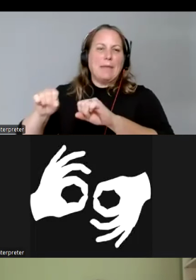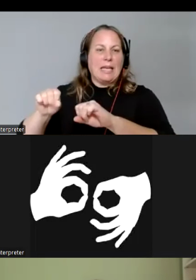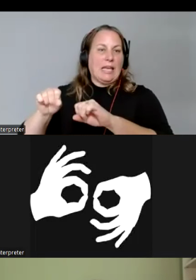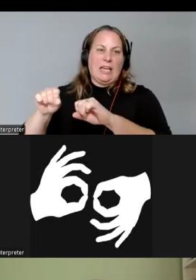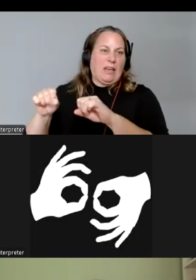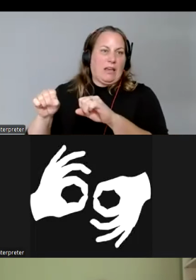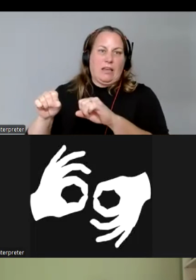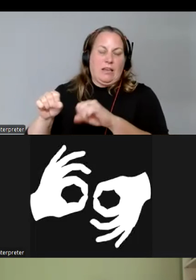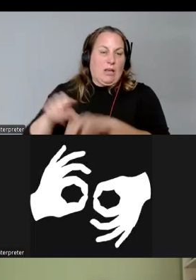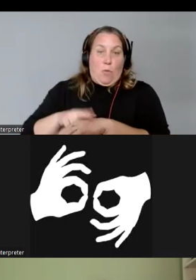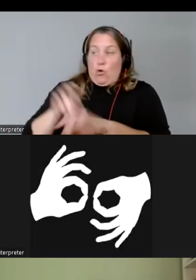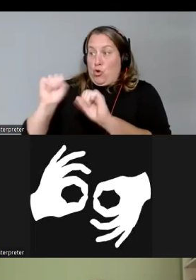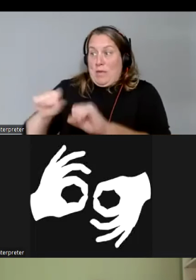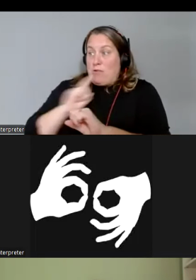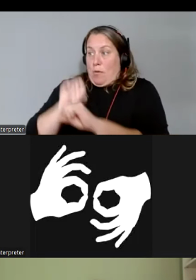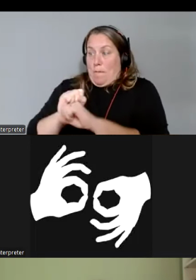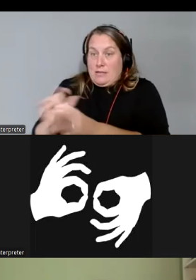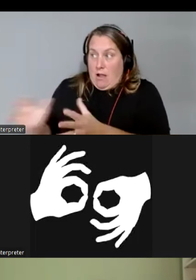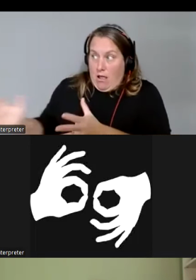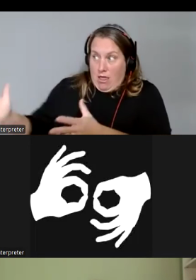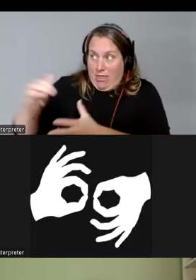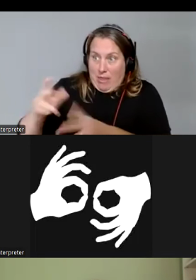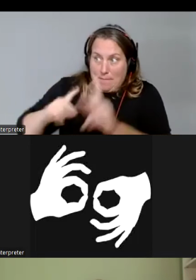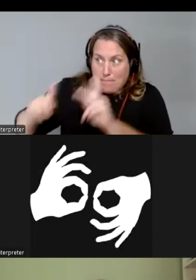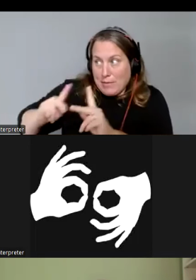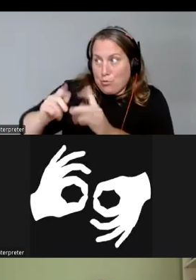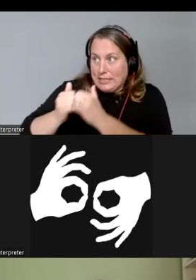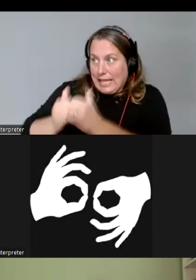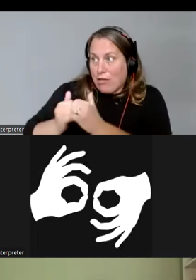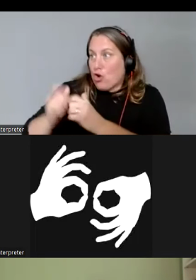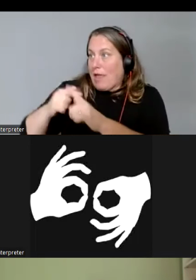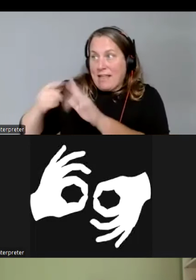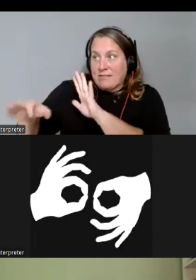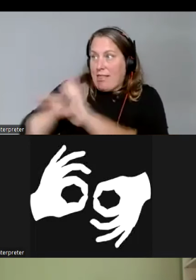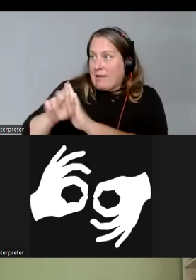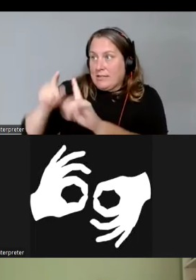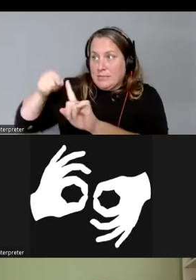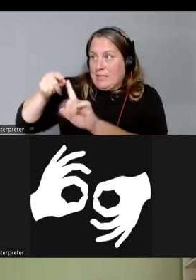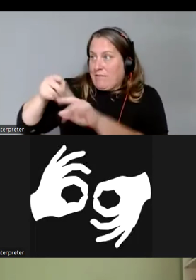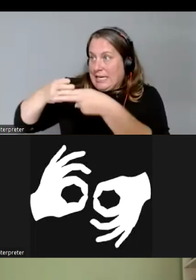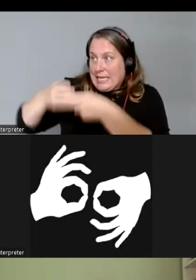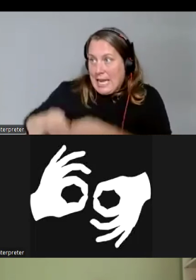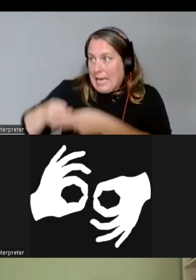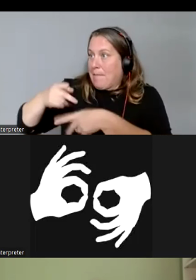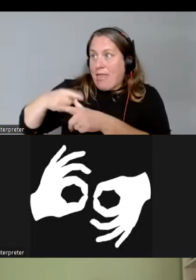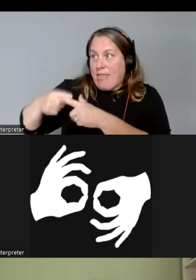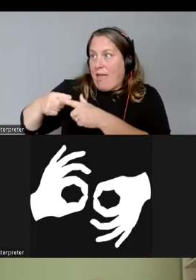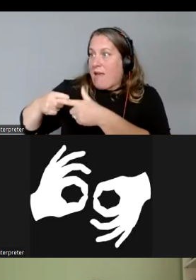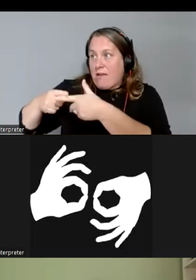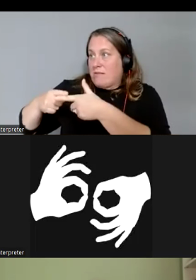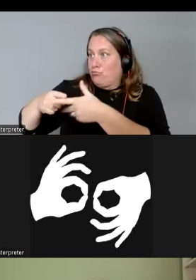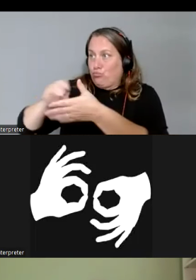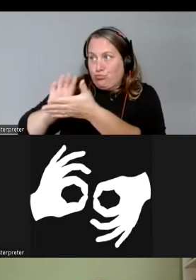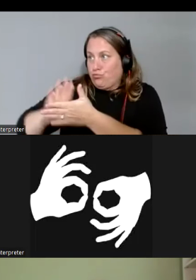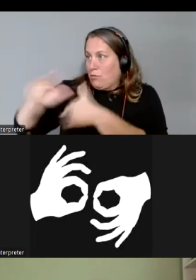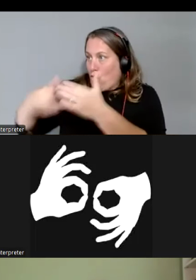apply to this program, pick any name, have your collective members listed, and you just need to be prepared to have